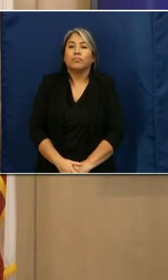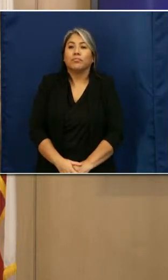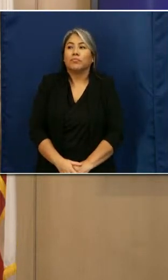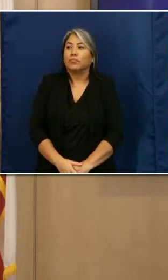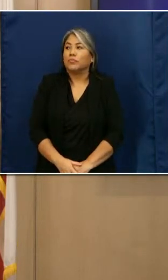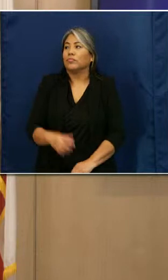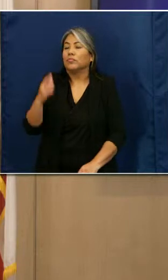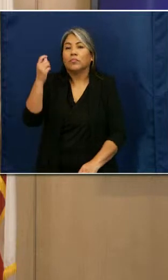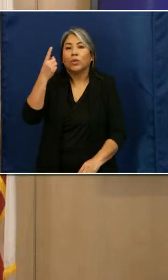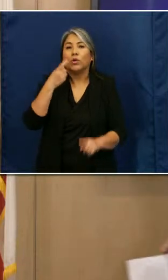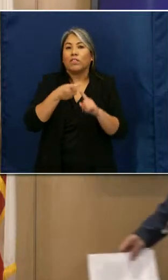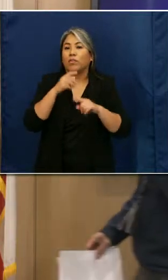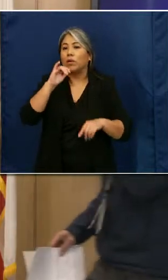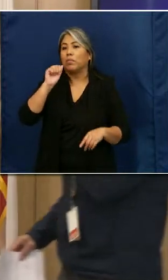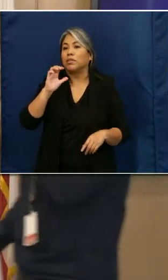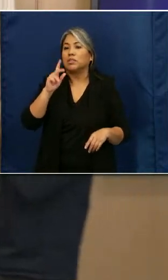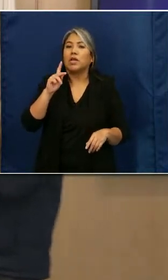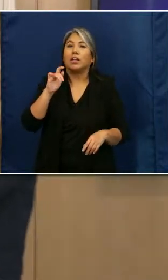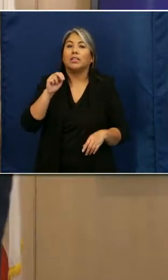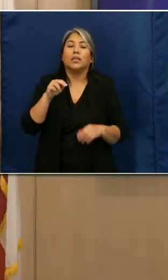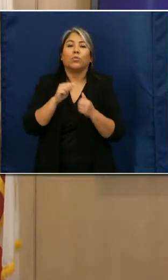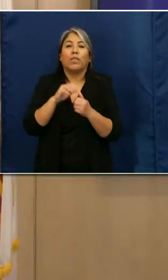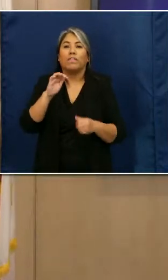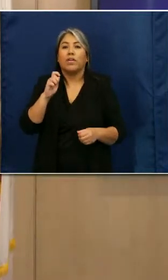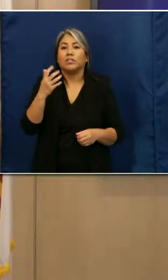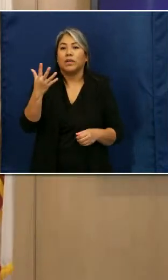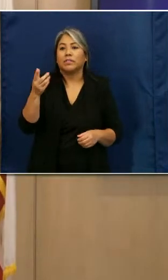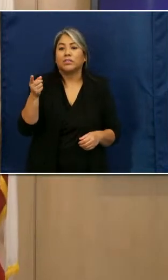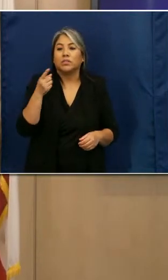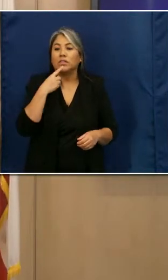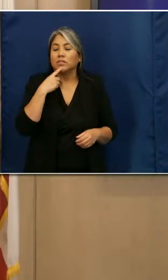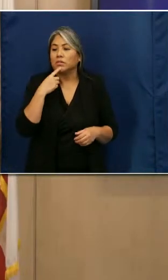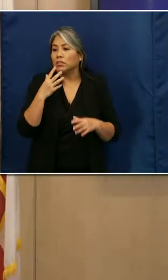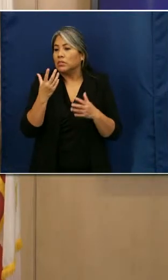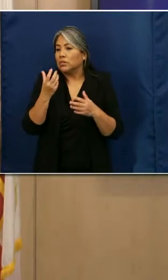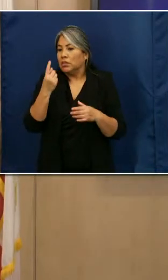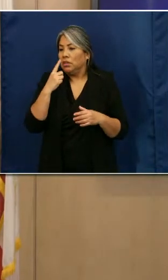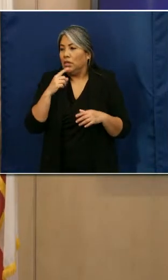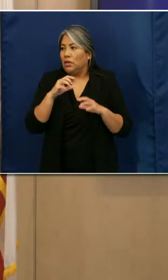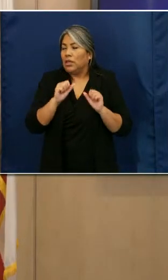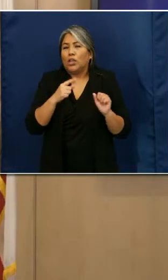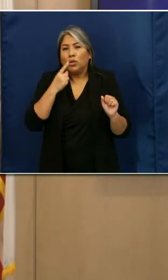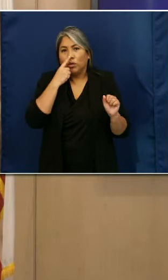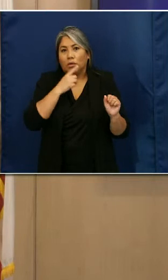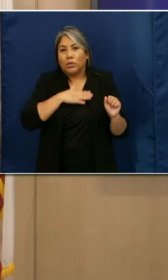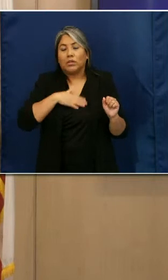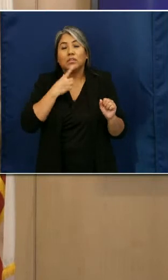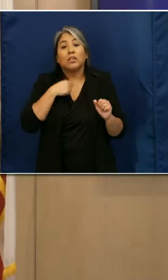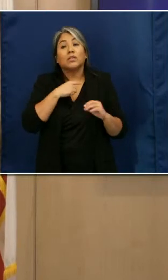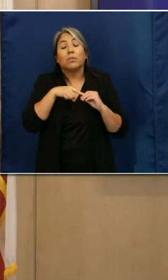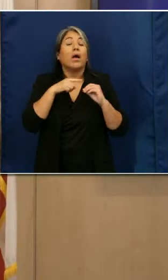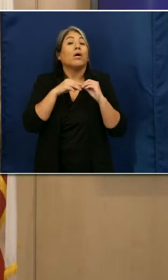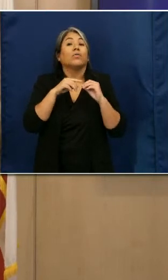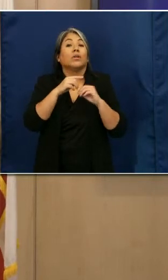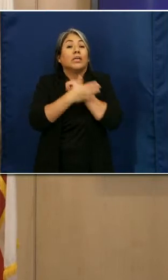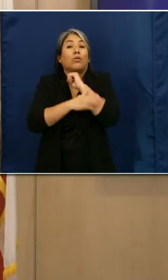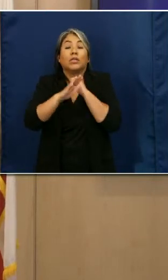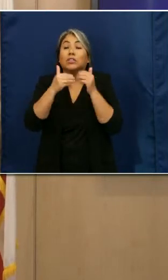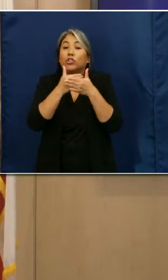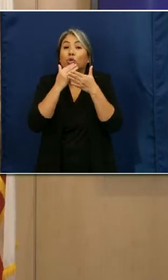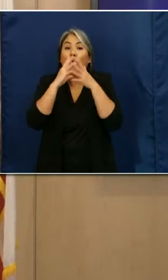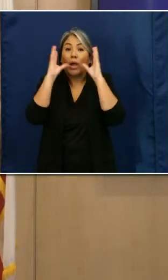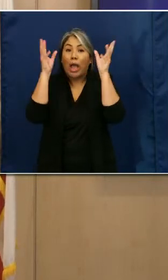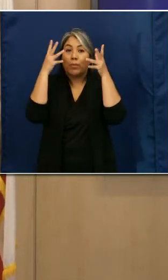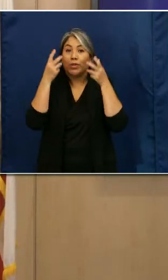The question is from Jacqueline with Fox 5. She asks, can you please tell us about the county's new